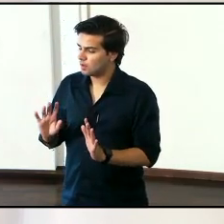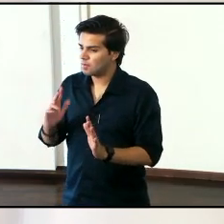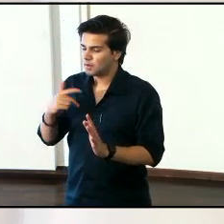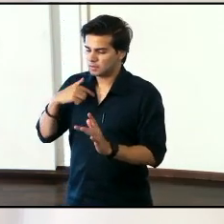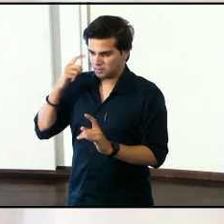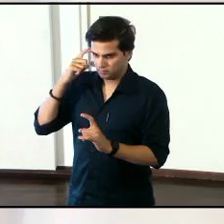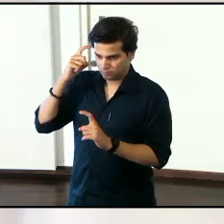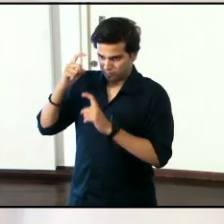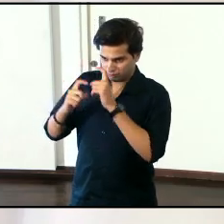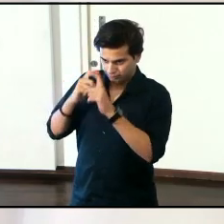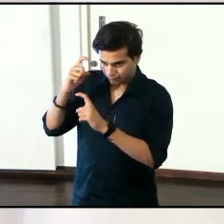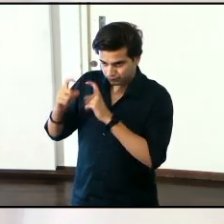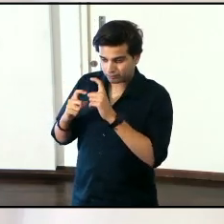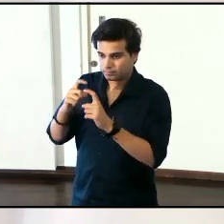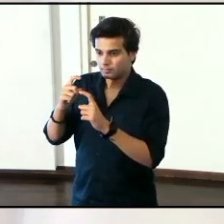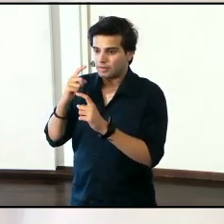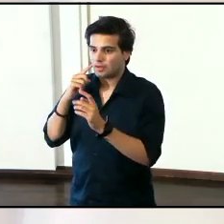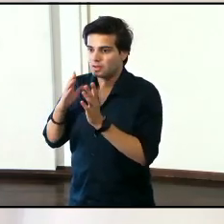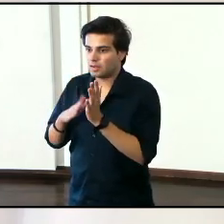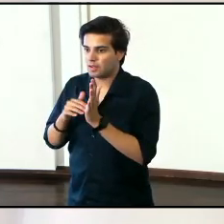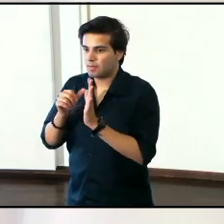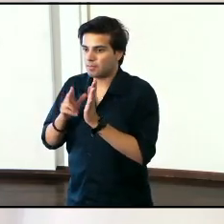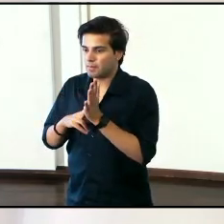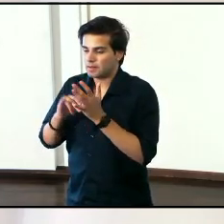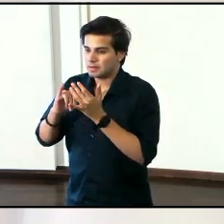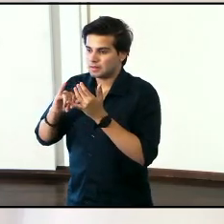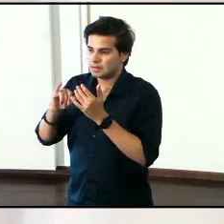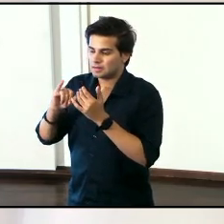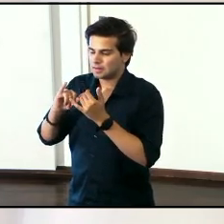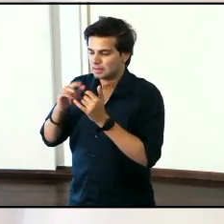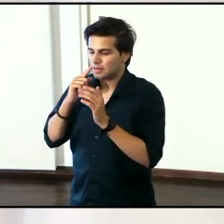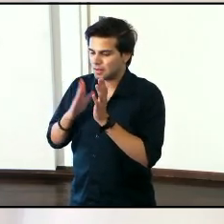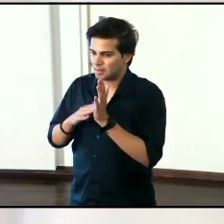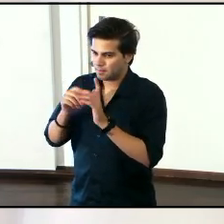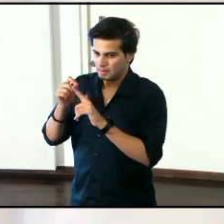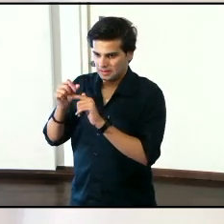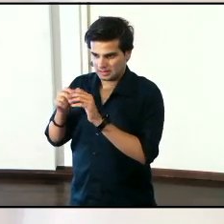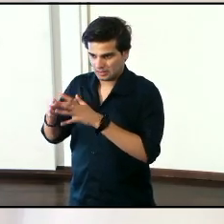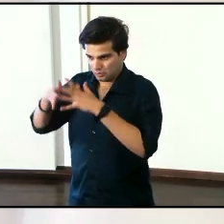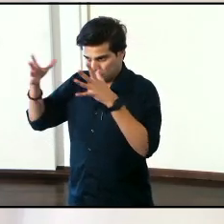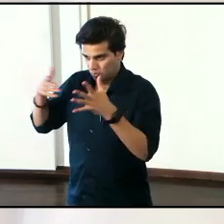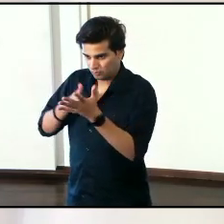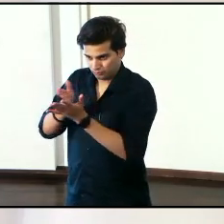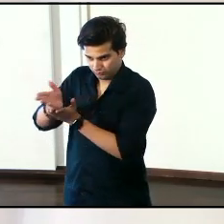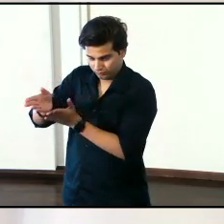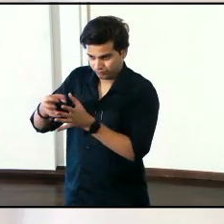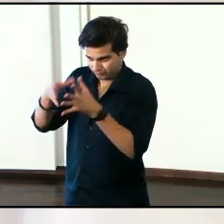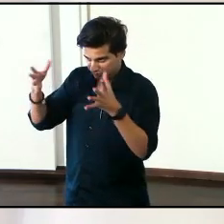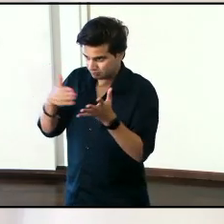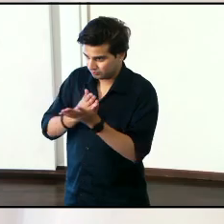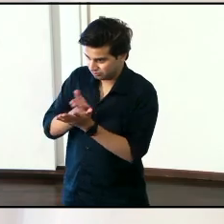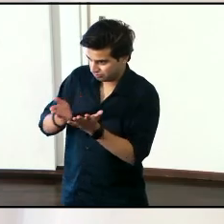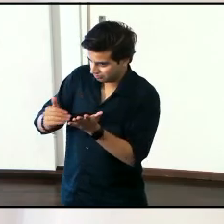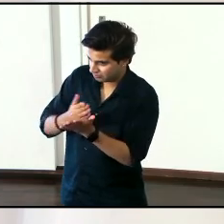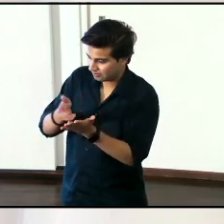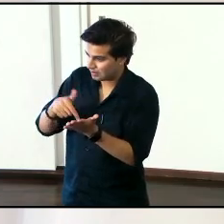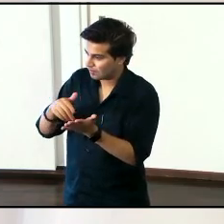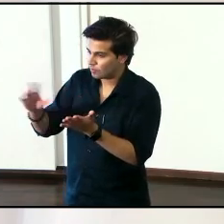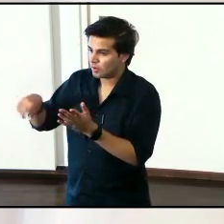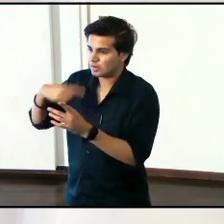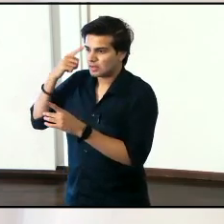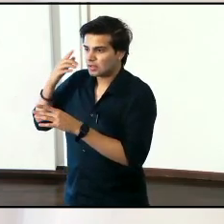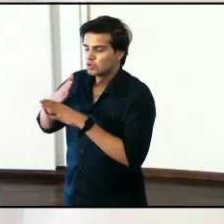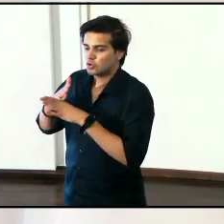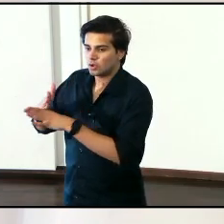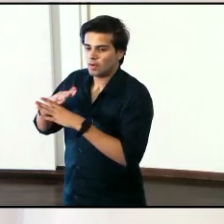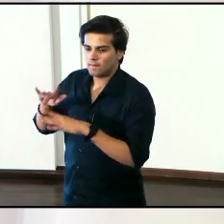symptomatic of an immensely growing amount of intolerance in this country, it's also just the sheer